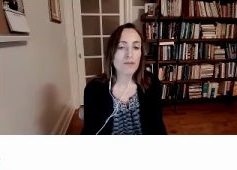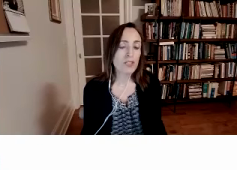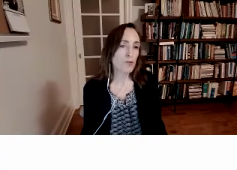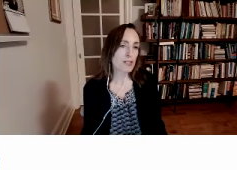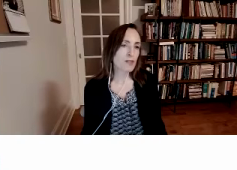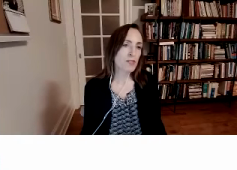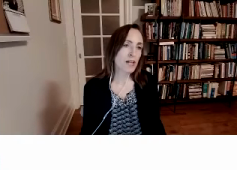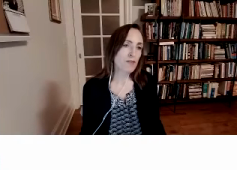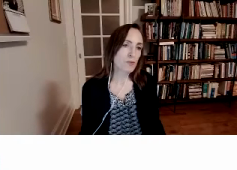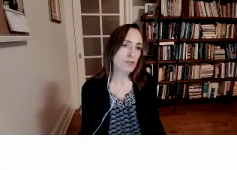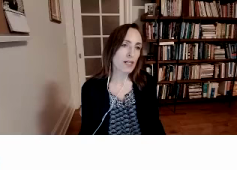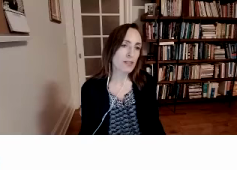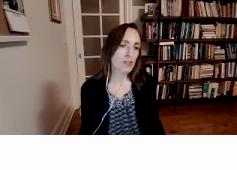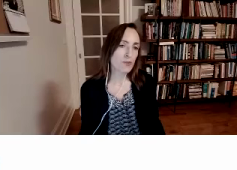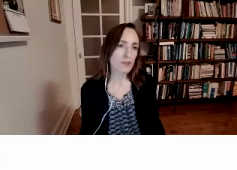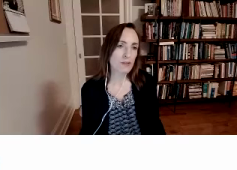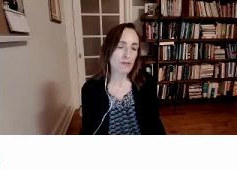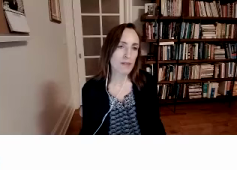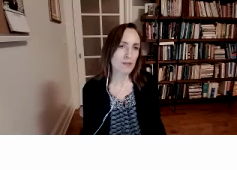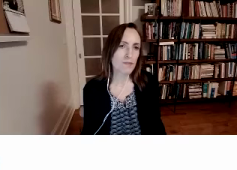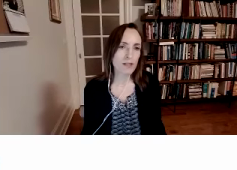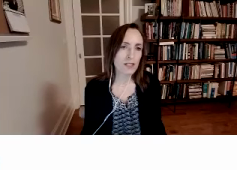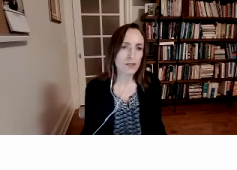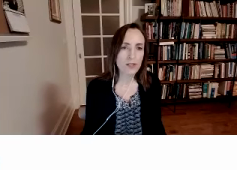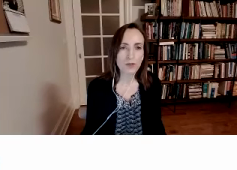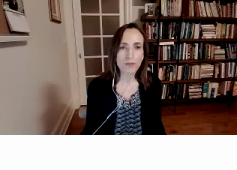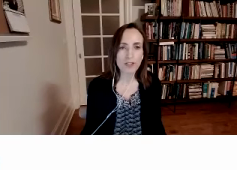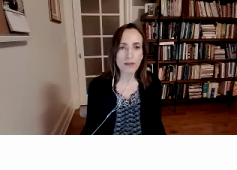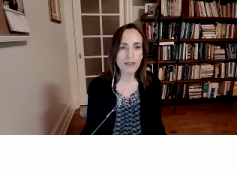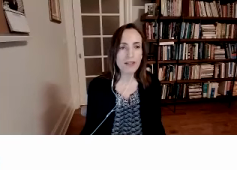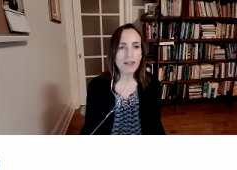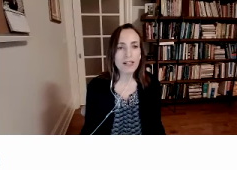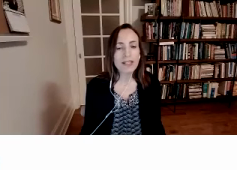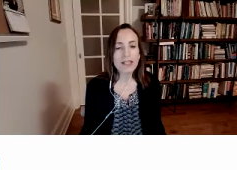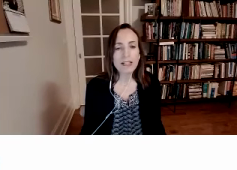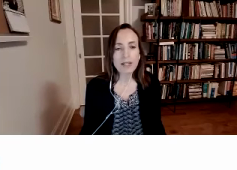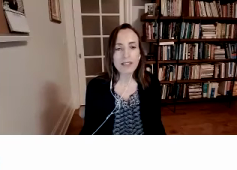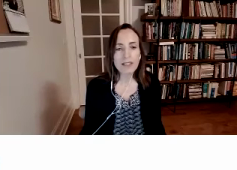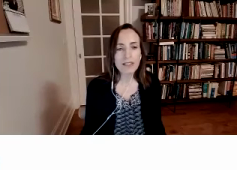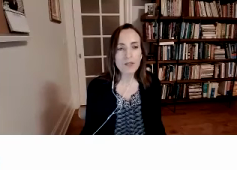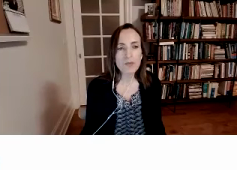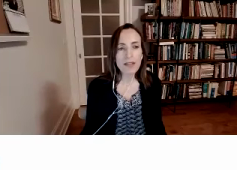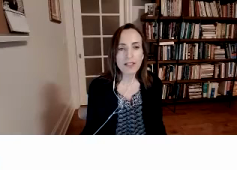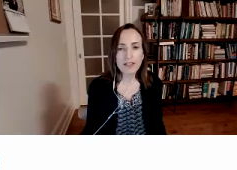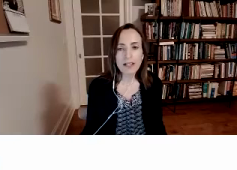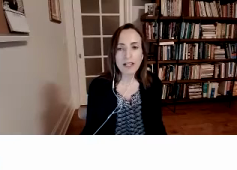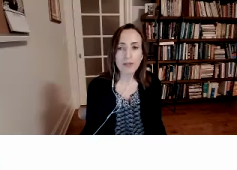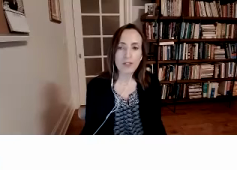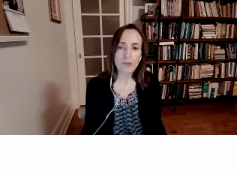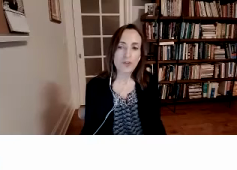The prominence ratings themselves were done using the rapid prosody transcription method. And in this